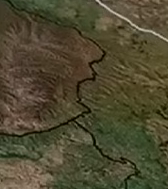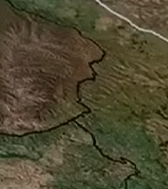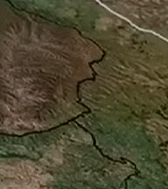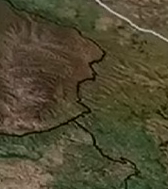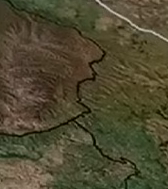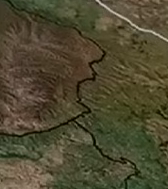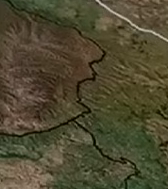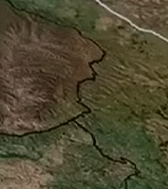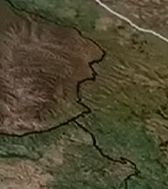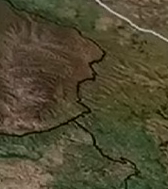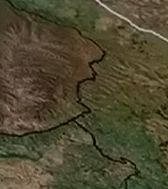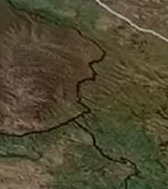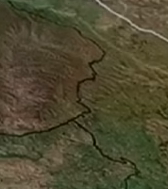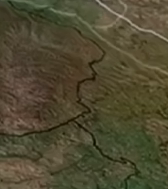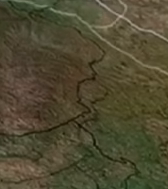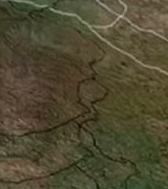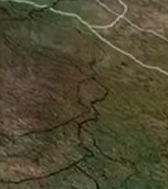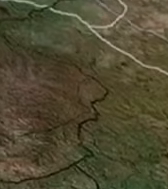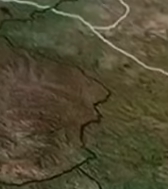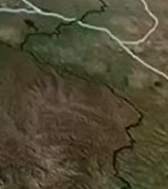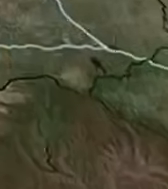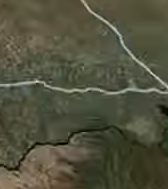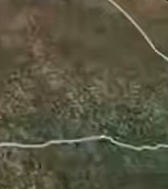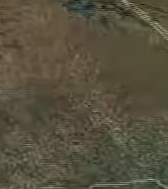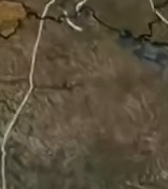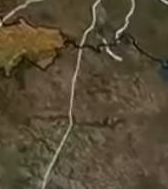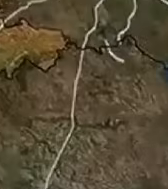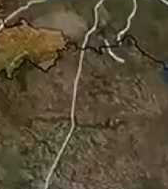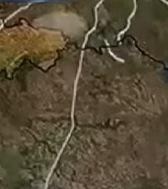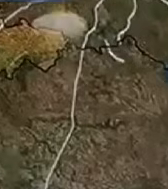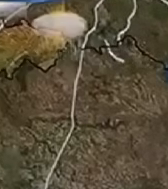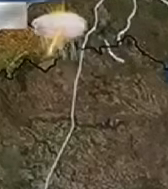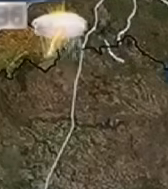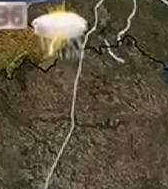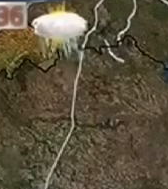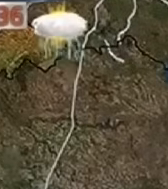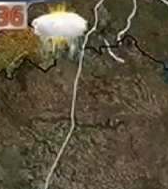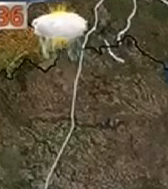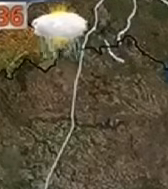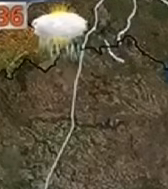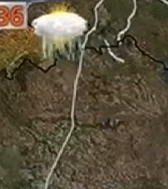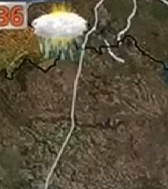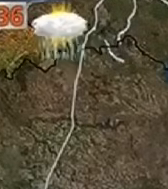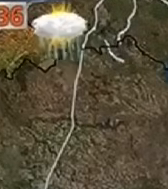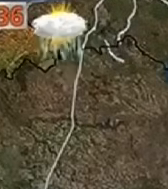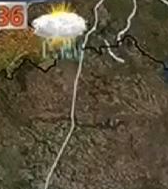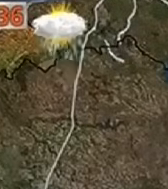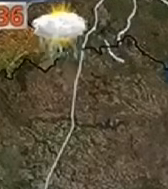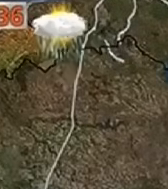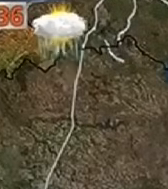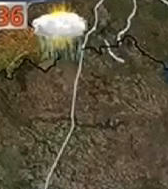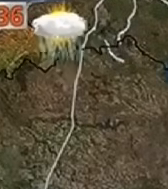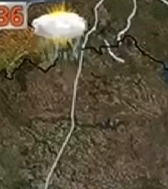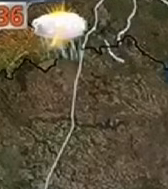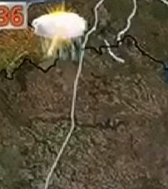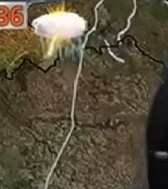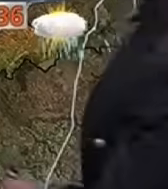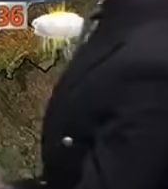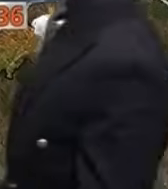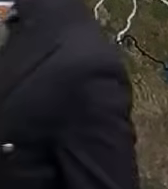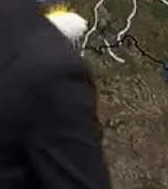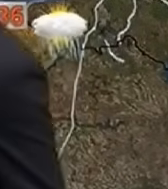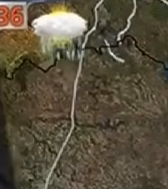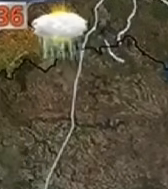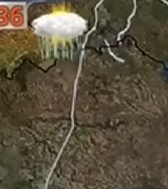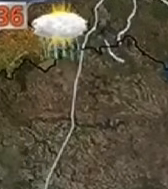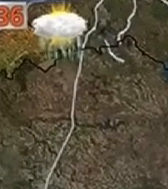tše 36 ka Bethlehem ke tše 33 province o ka moka go bontšha go tla ba go fiša ka Tosca dikarolo tša gona ka kwa go la Taung